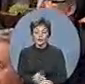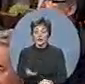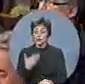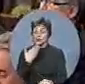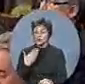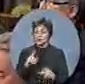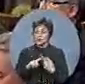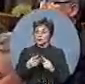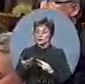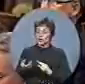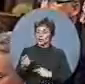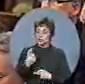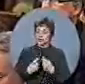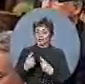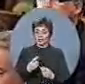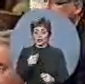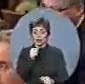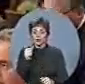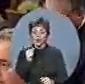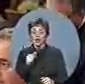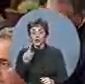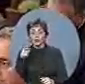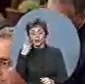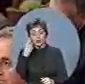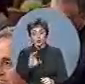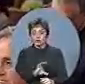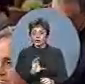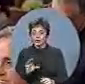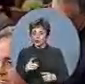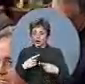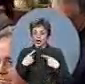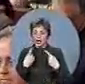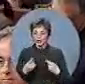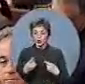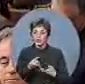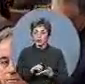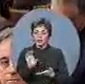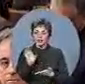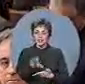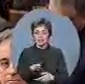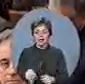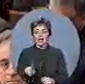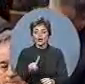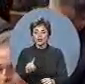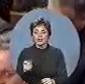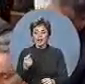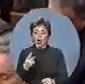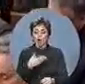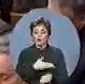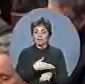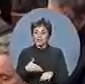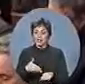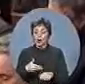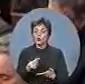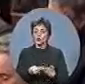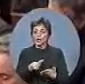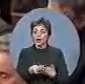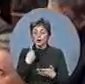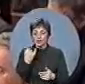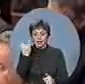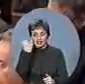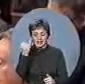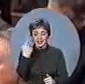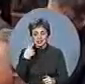I'd like to thank my colleague for his question. Mr. Speaker, yesterday the Government of Canada announced an investment of $111